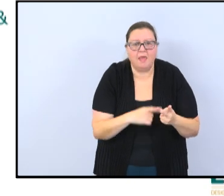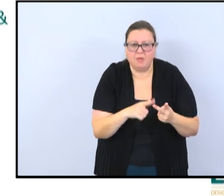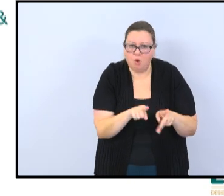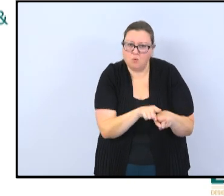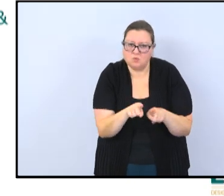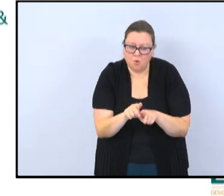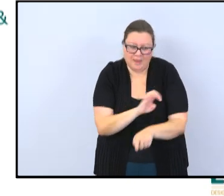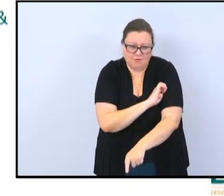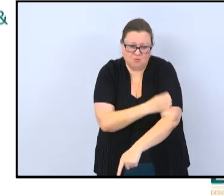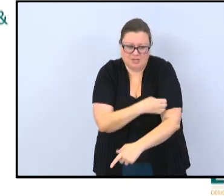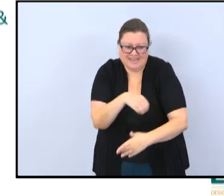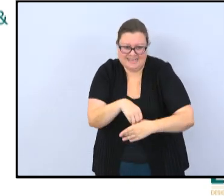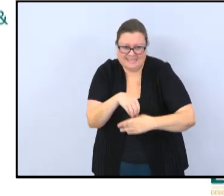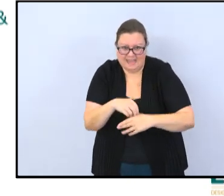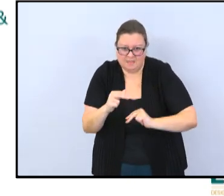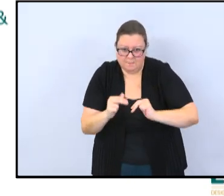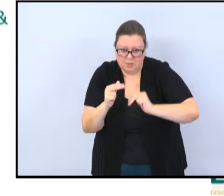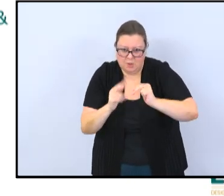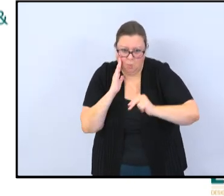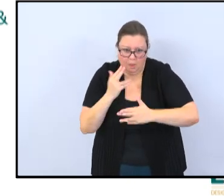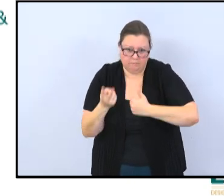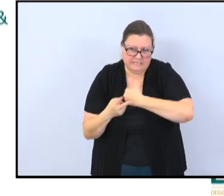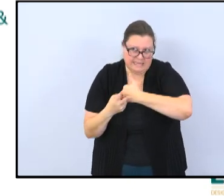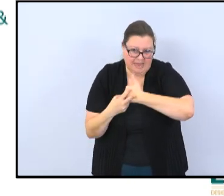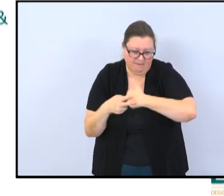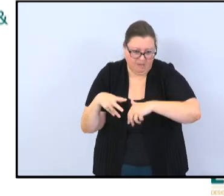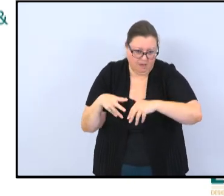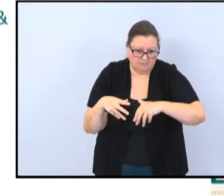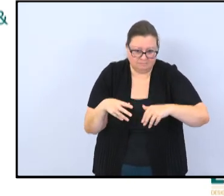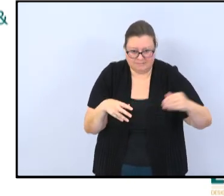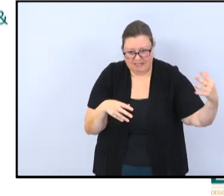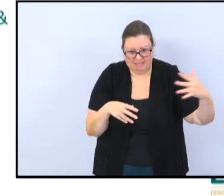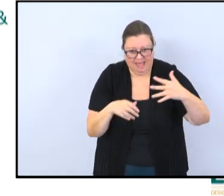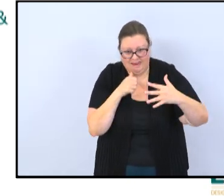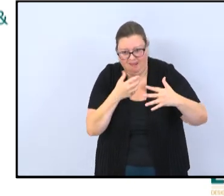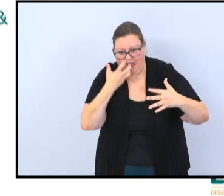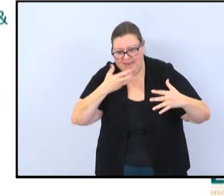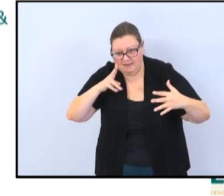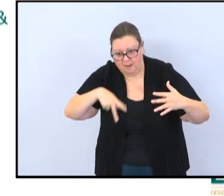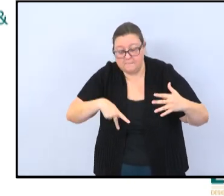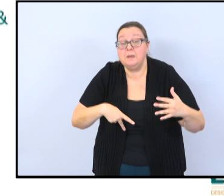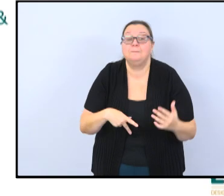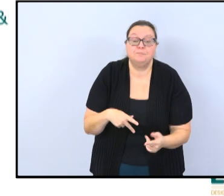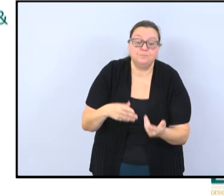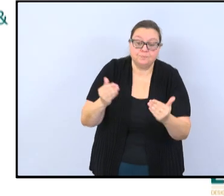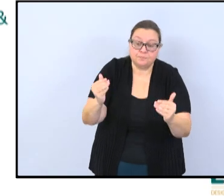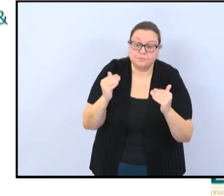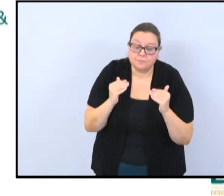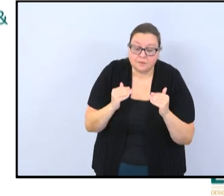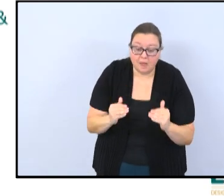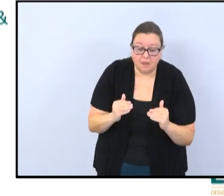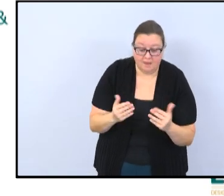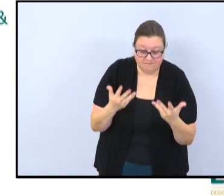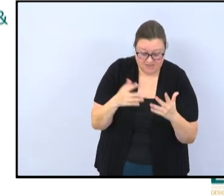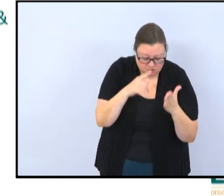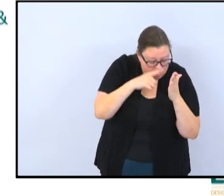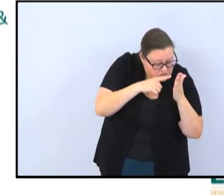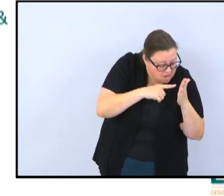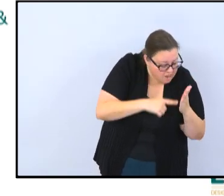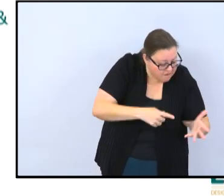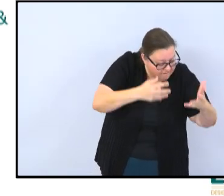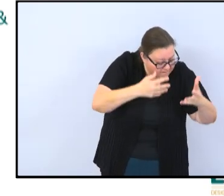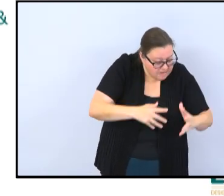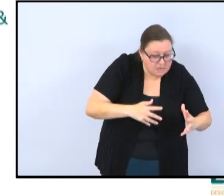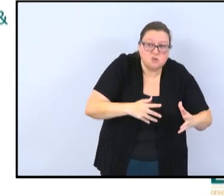Okay, once we get through the study process, the state approves it, y'all will get to come back